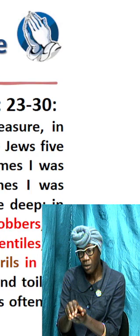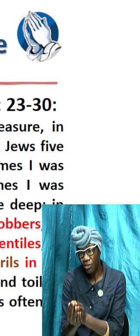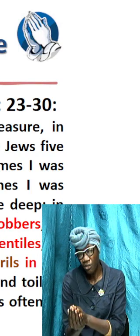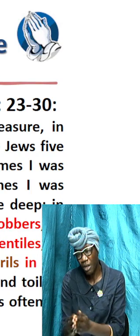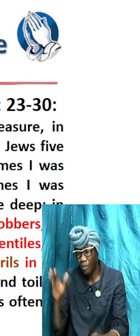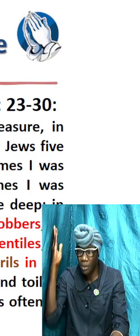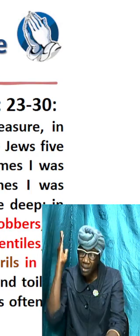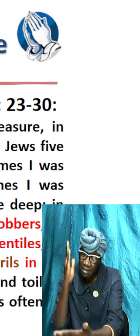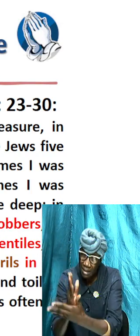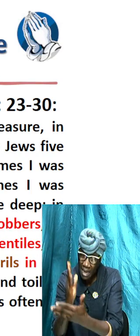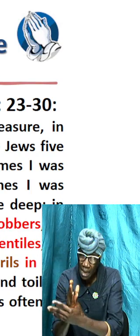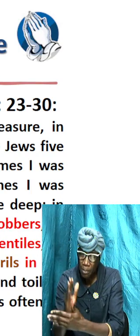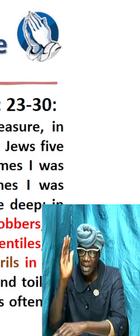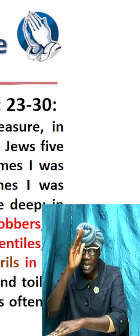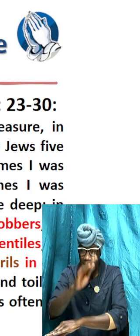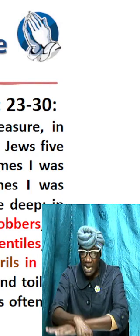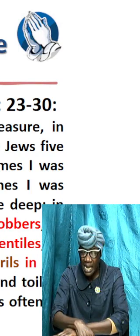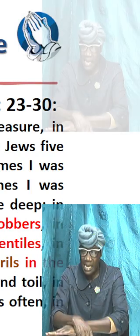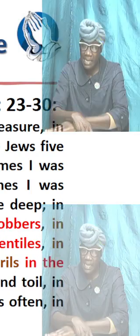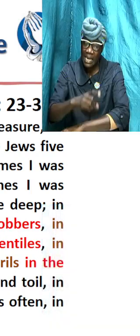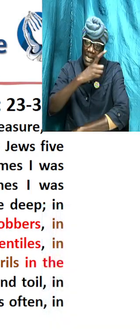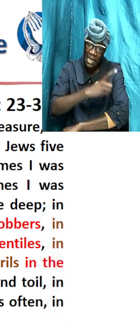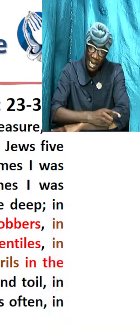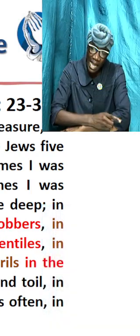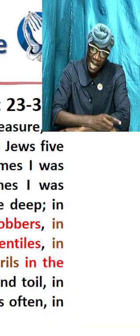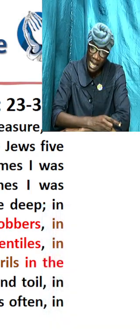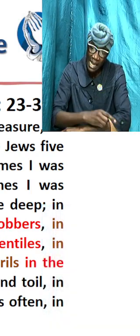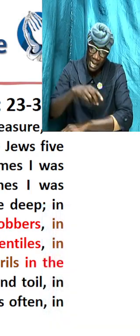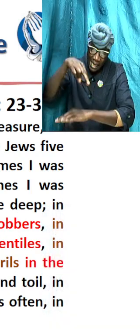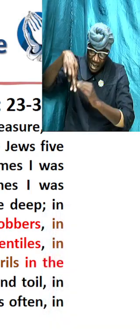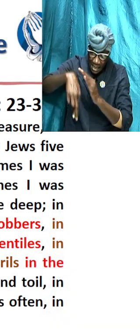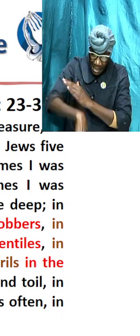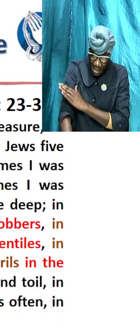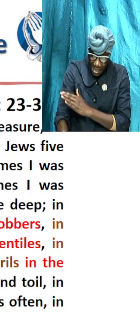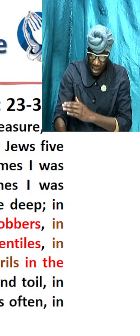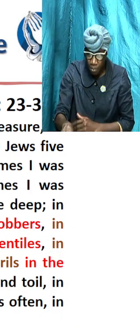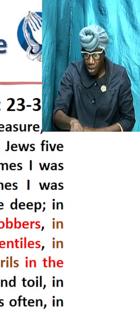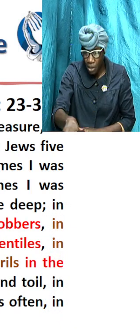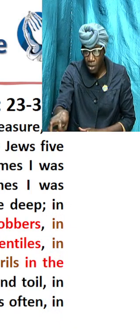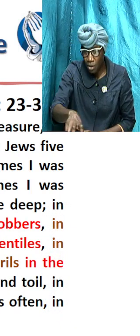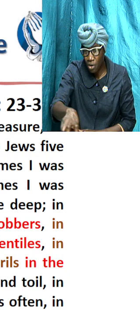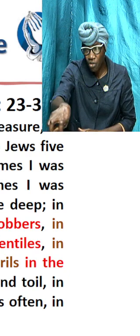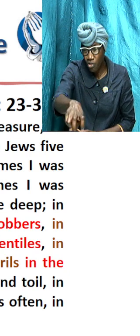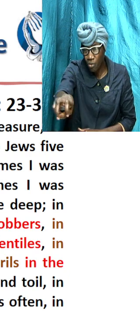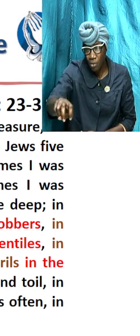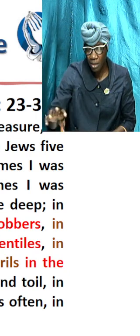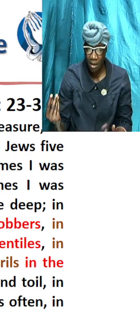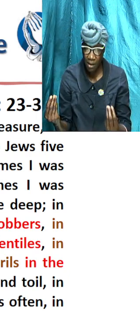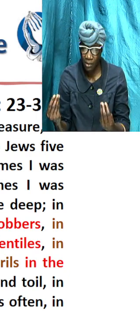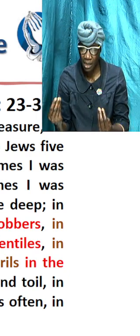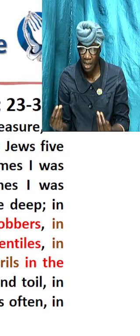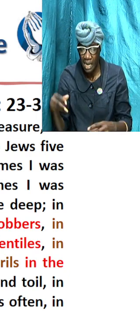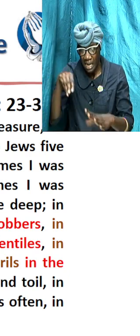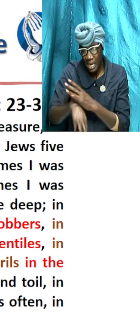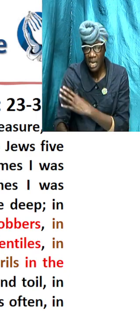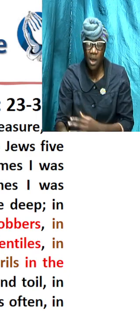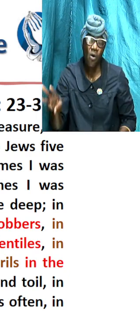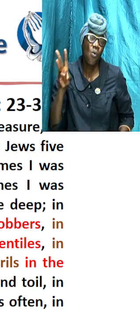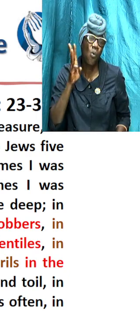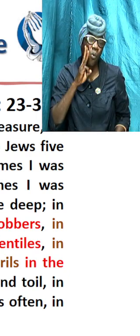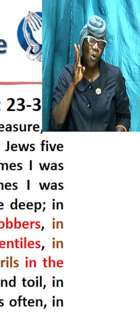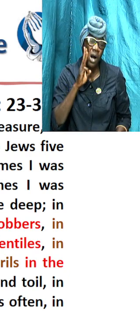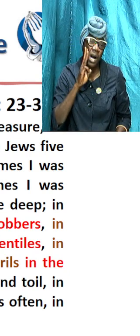day I have been in the deep, in journeys often. He said, in perils of waters,